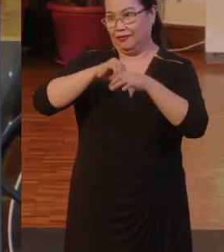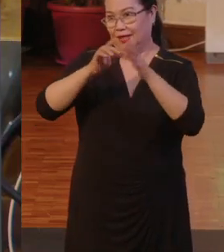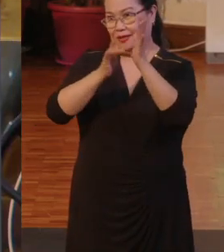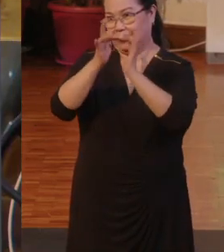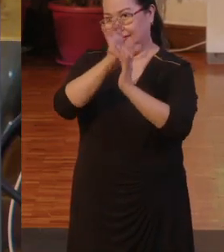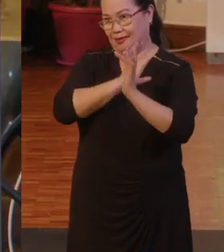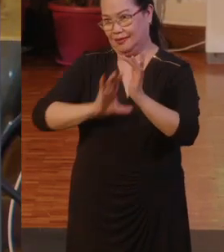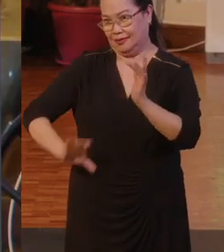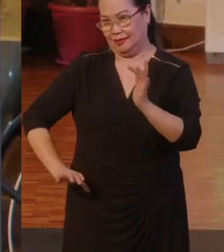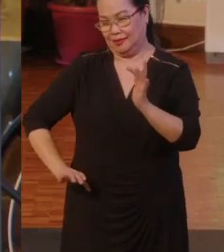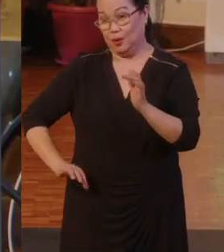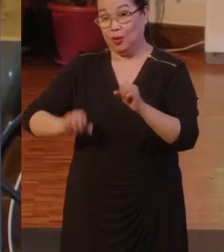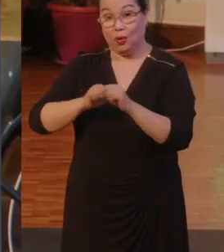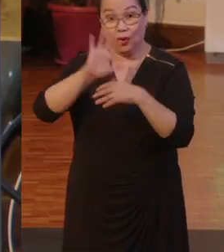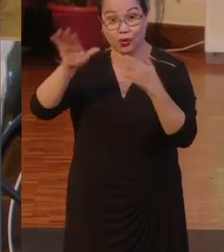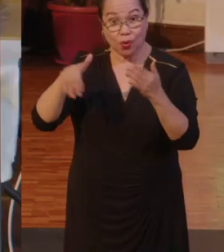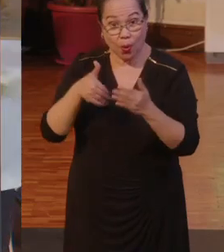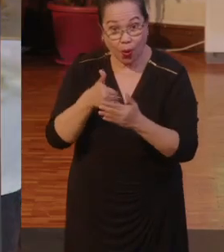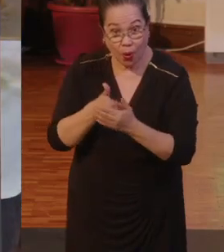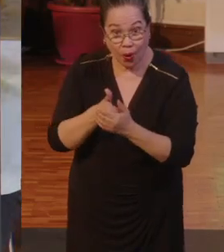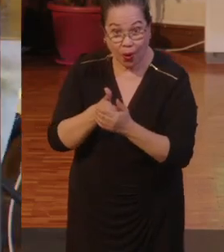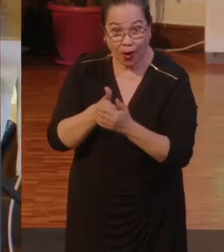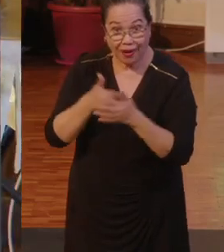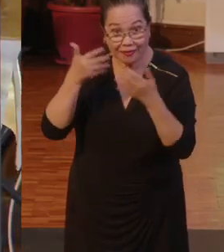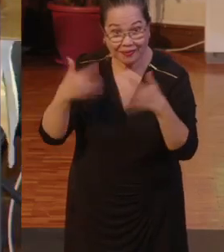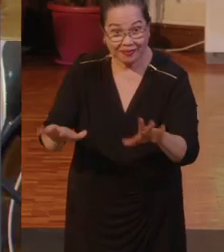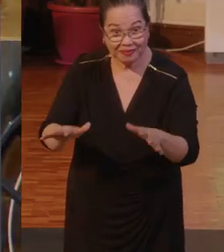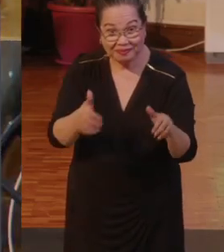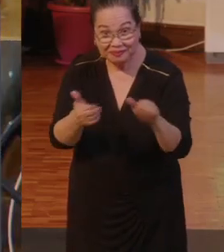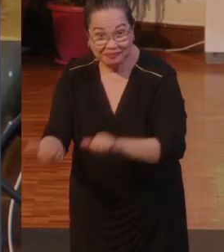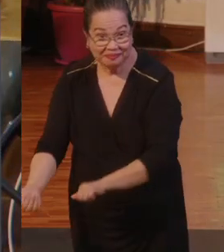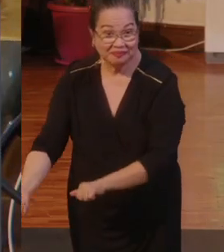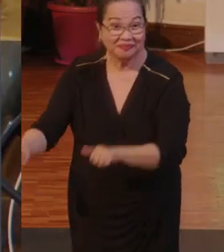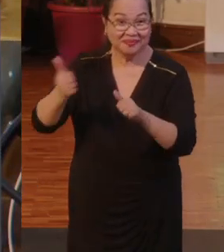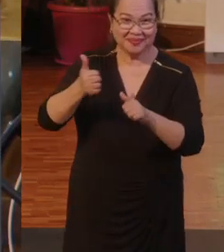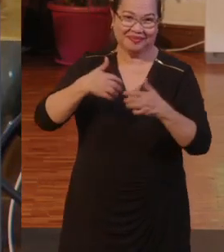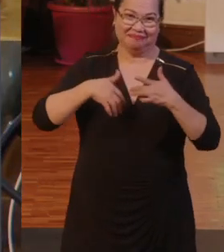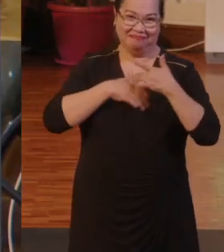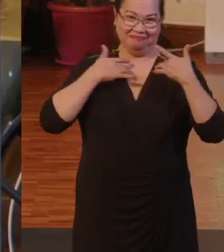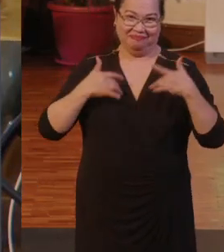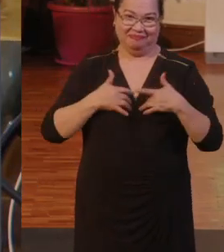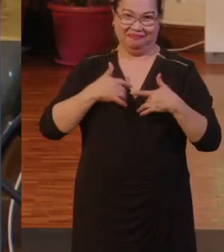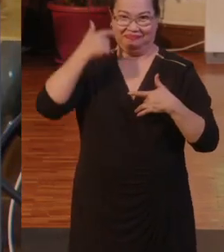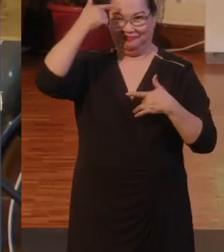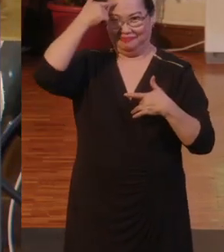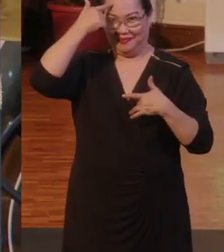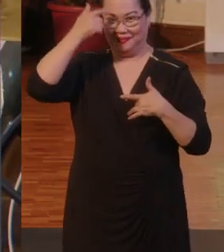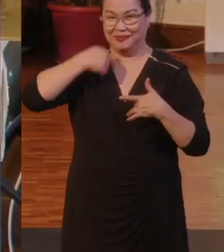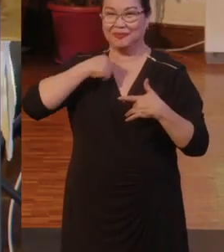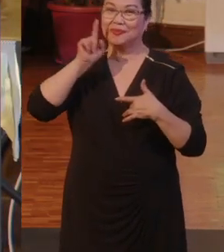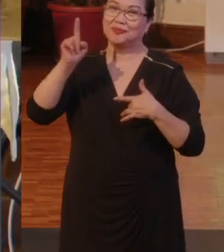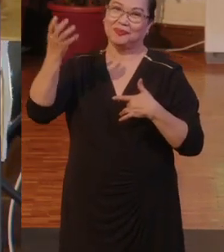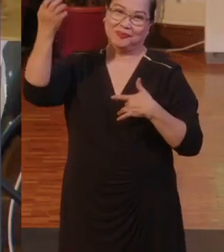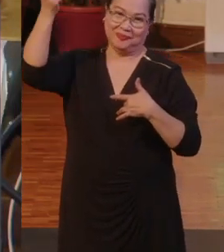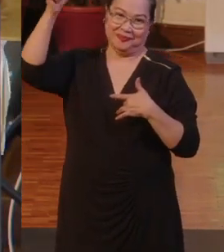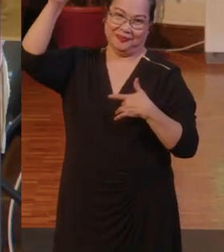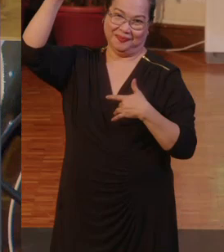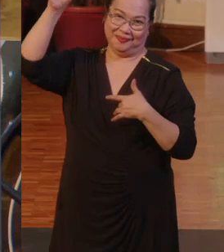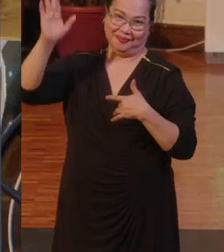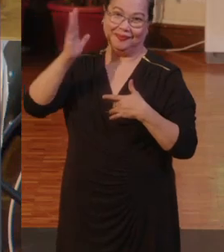gods your fathers served in the region beyond the river, or the gods of the Amorites in whose land you